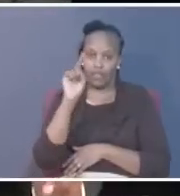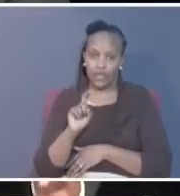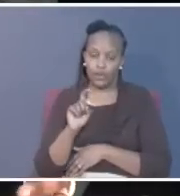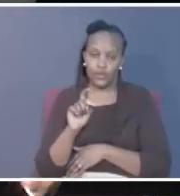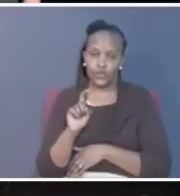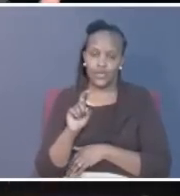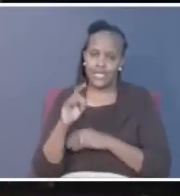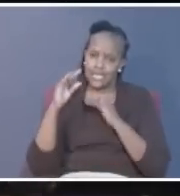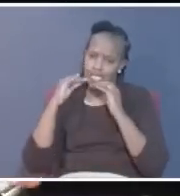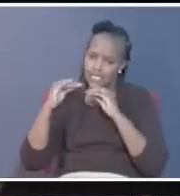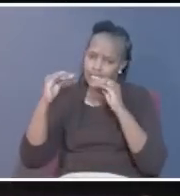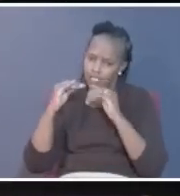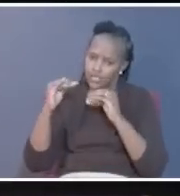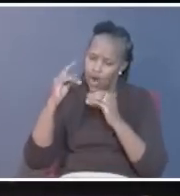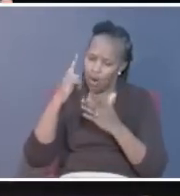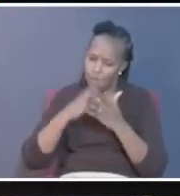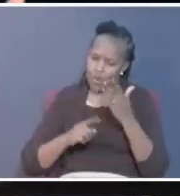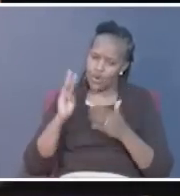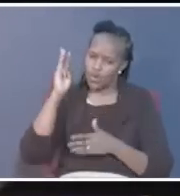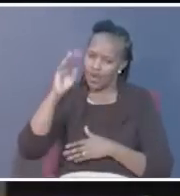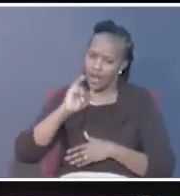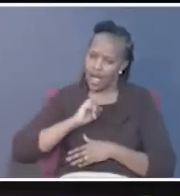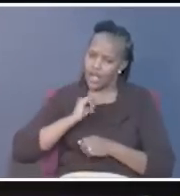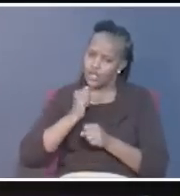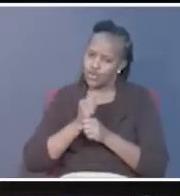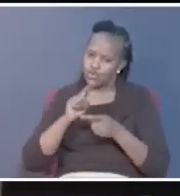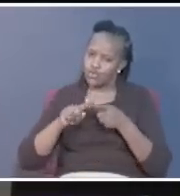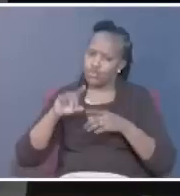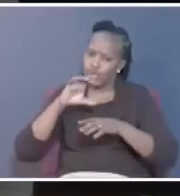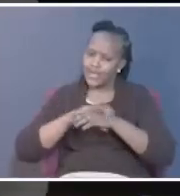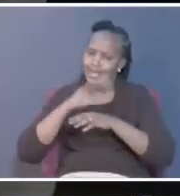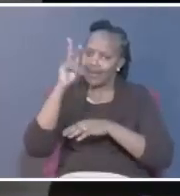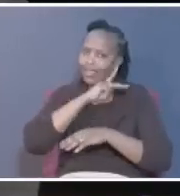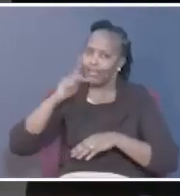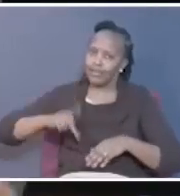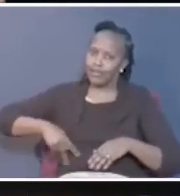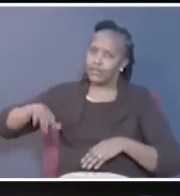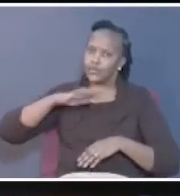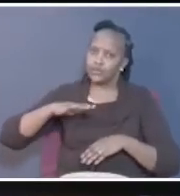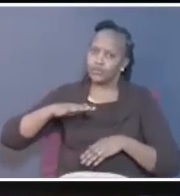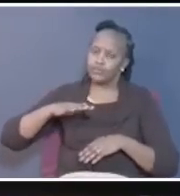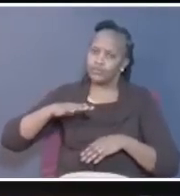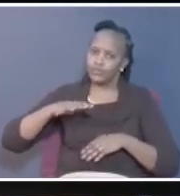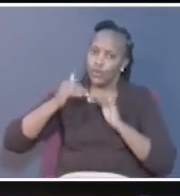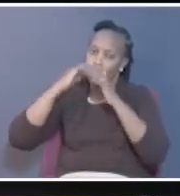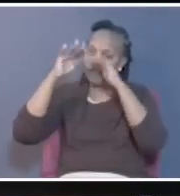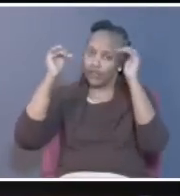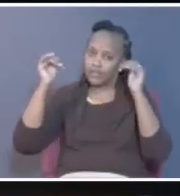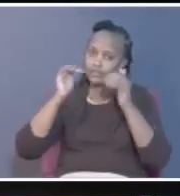"Teacher, what shall I do to inherit eternal life?" Verse 26, this is Jesus'